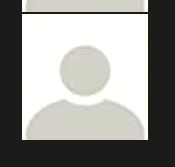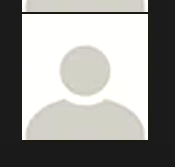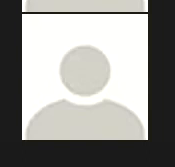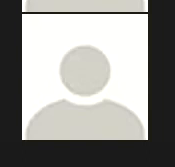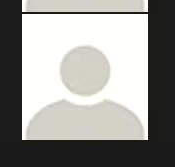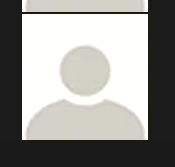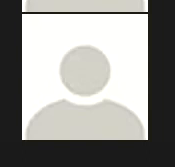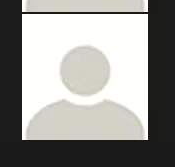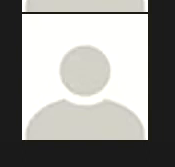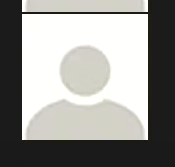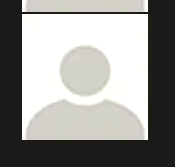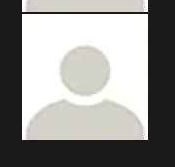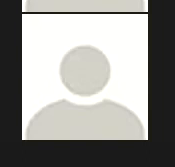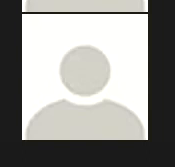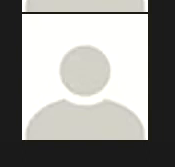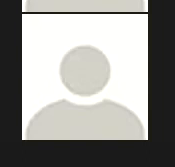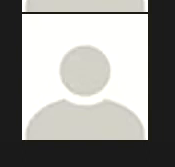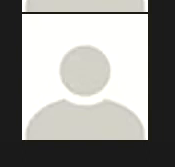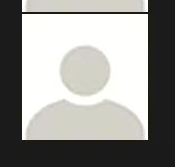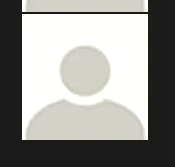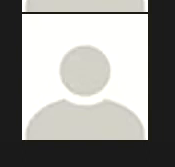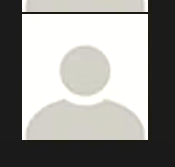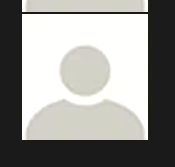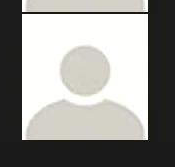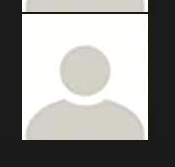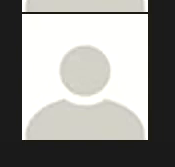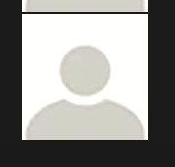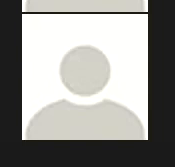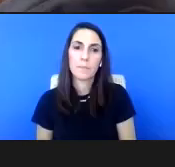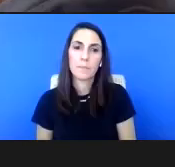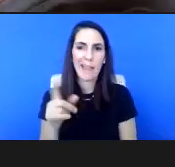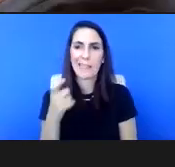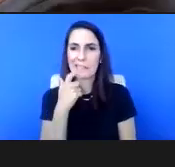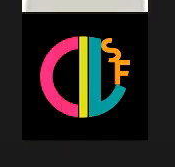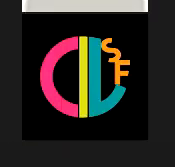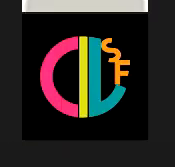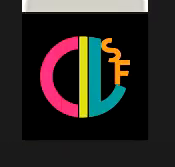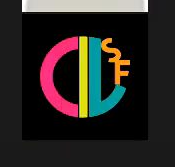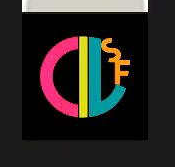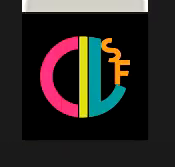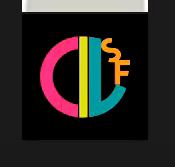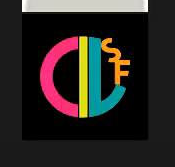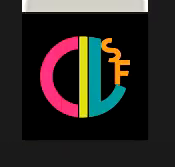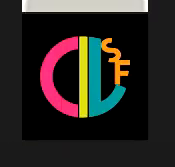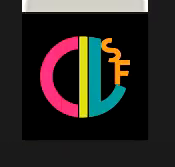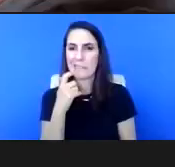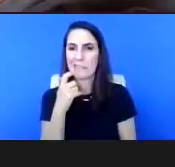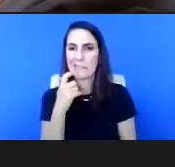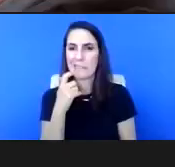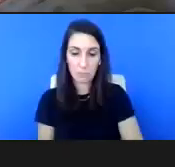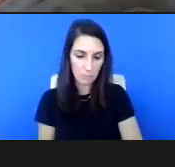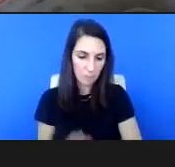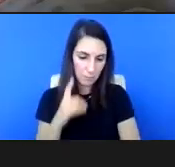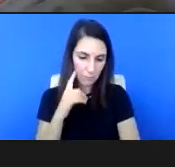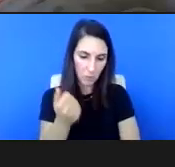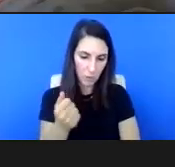Thank you so much, Carl. So, as you said, let's open up for everybody to